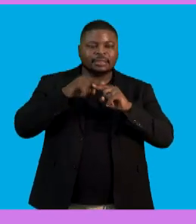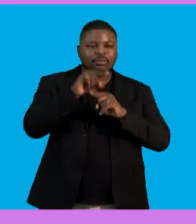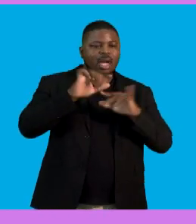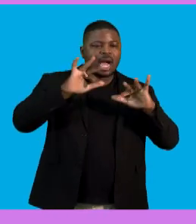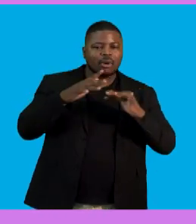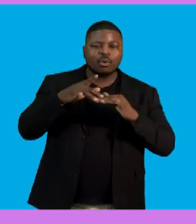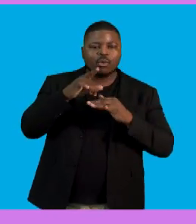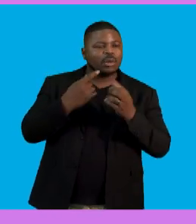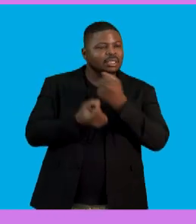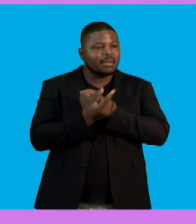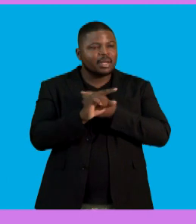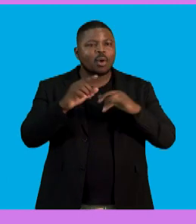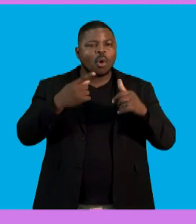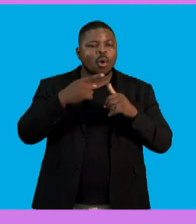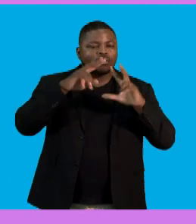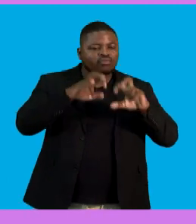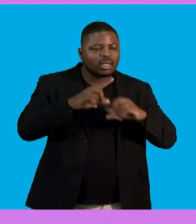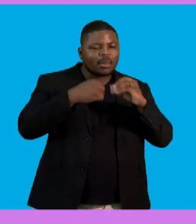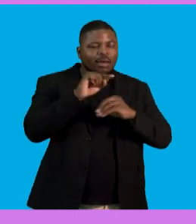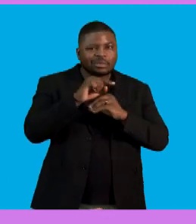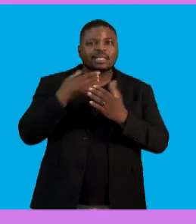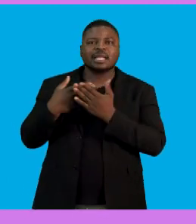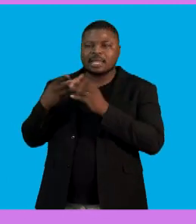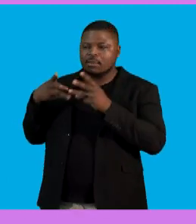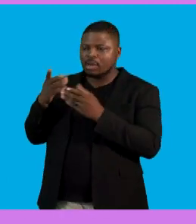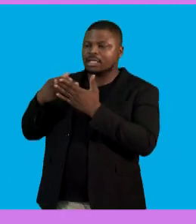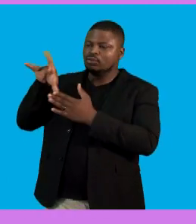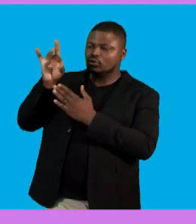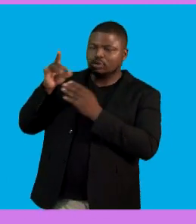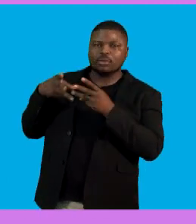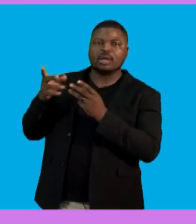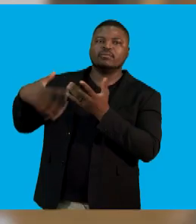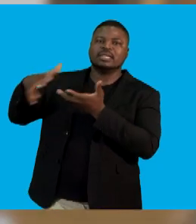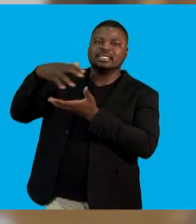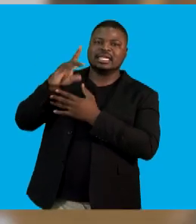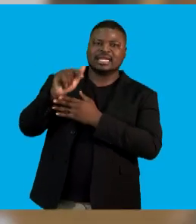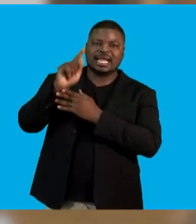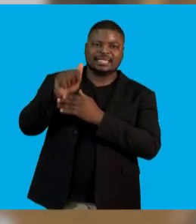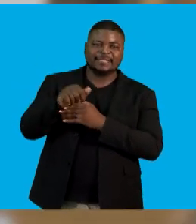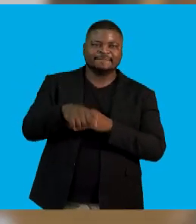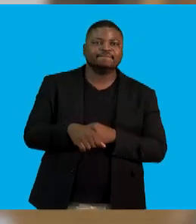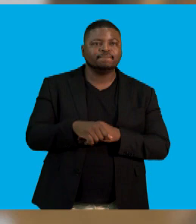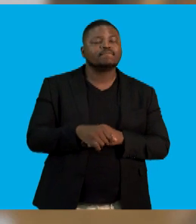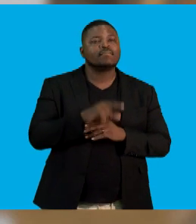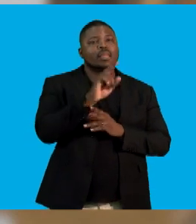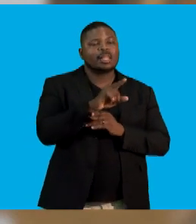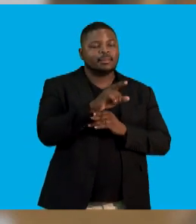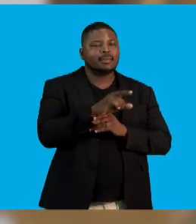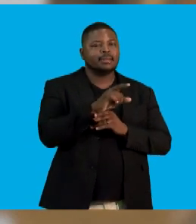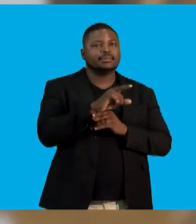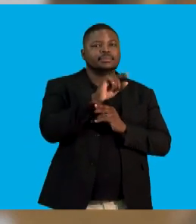lions behave in the wild versus the way they behave in captivity. Now remember, we've got three data collection